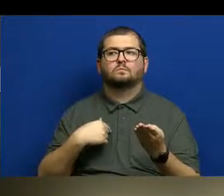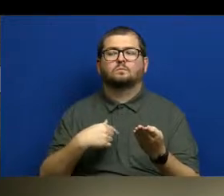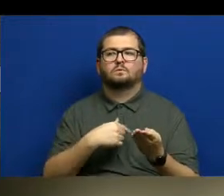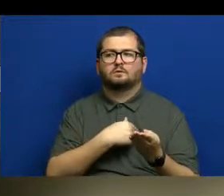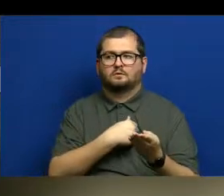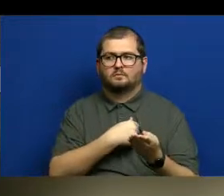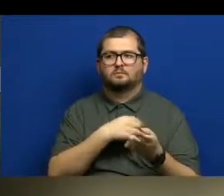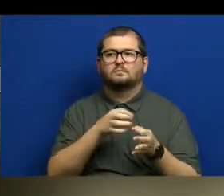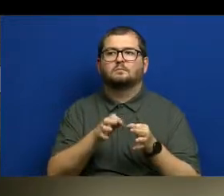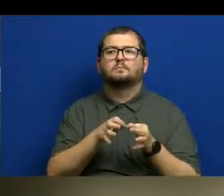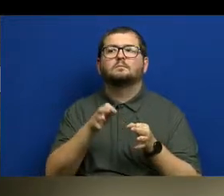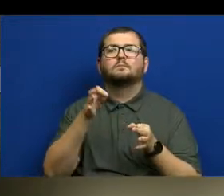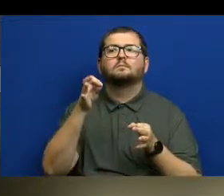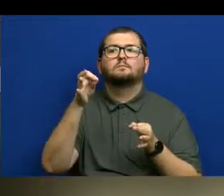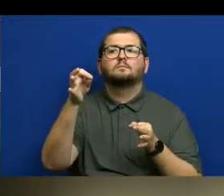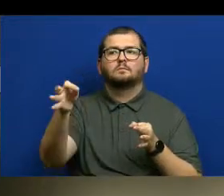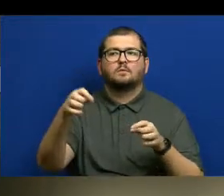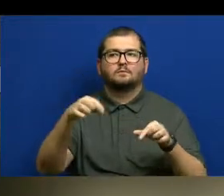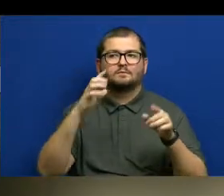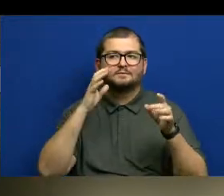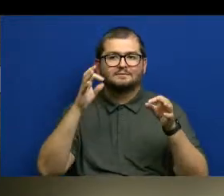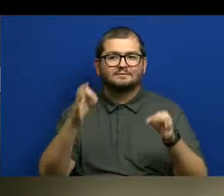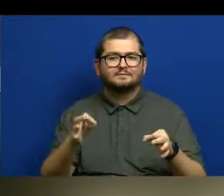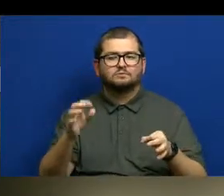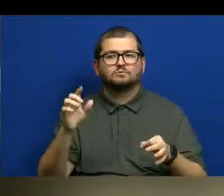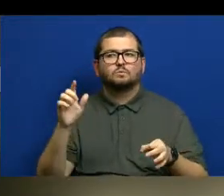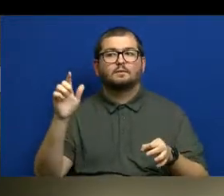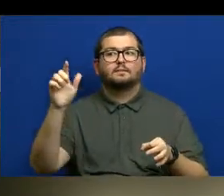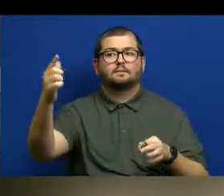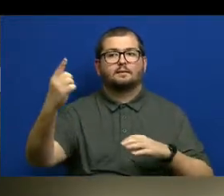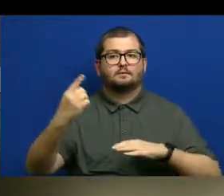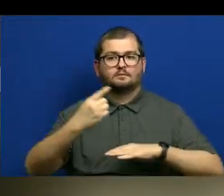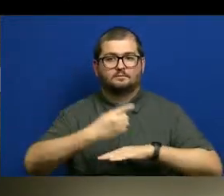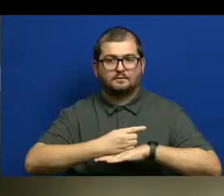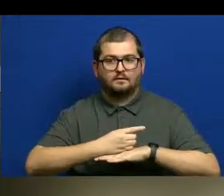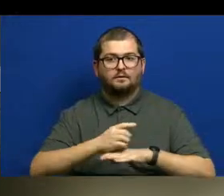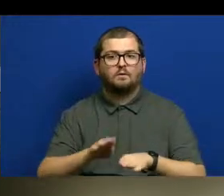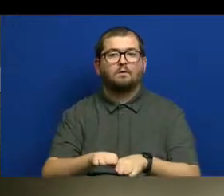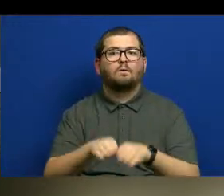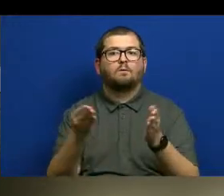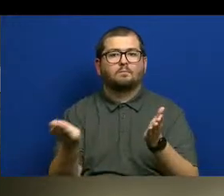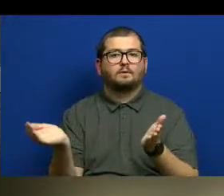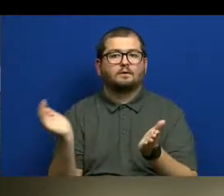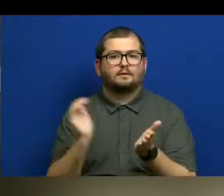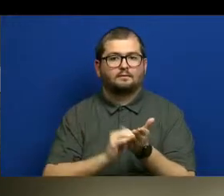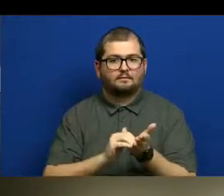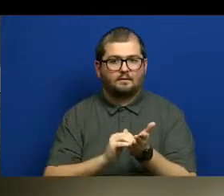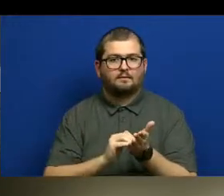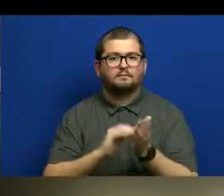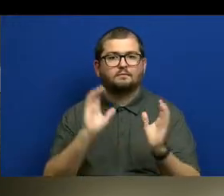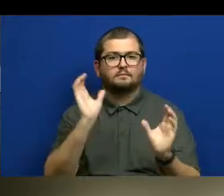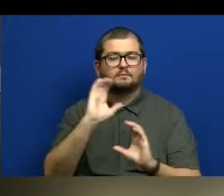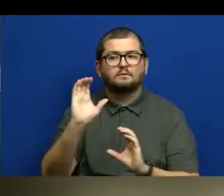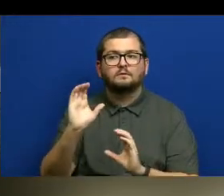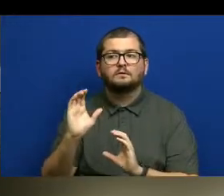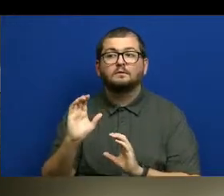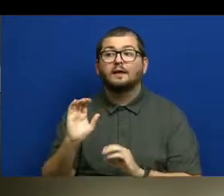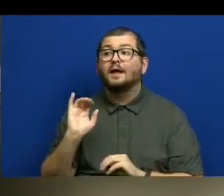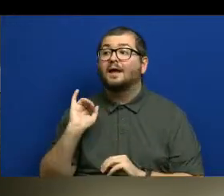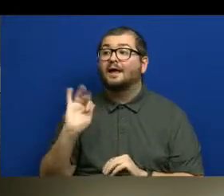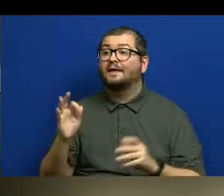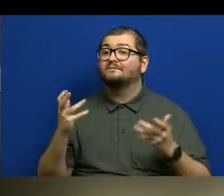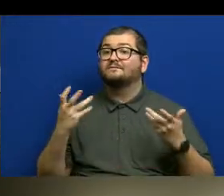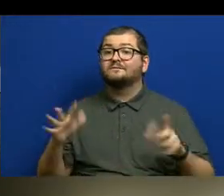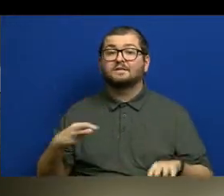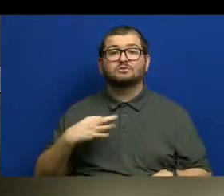that we postpone this decision to a later date and reopen the search Anyone who has already